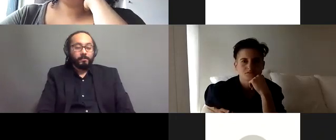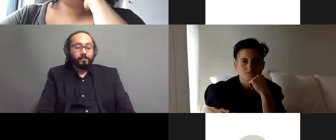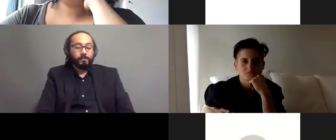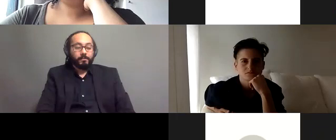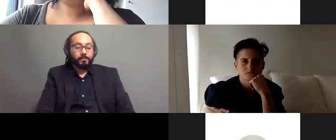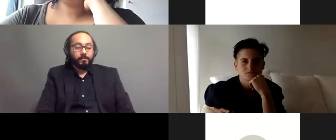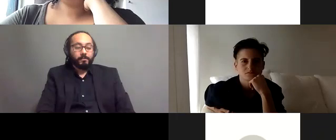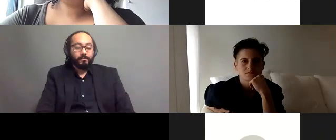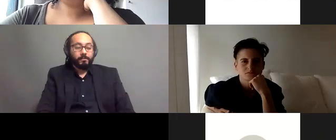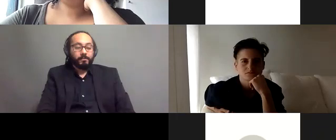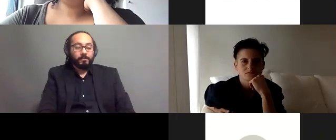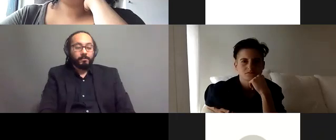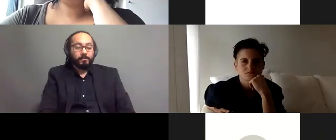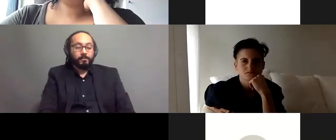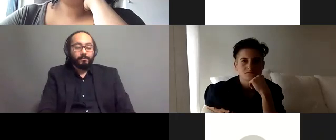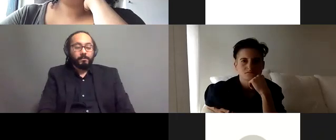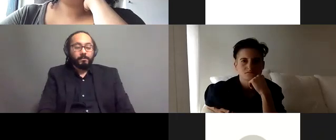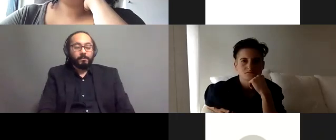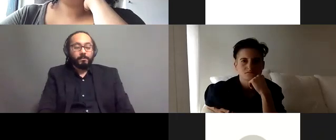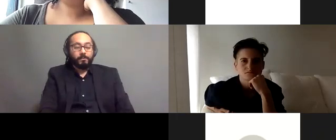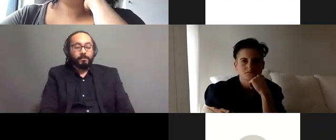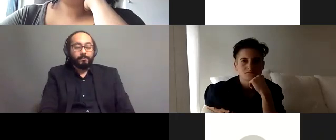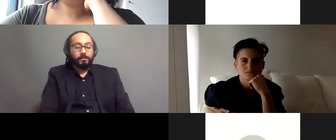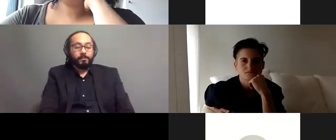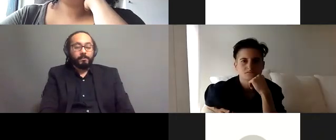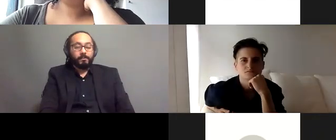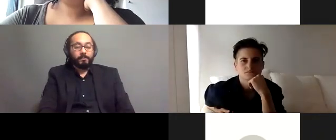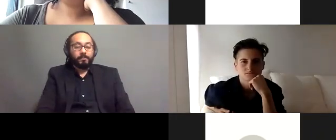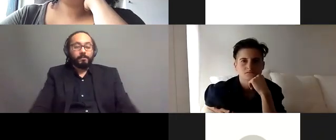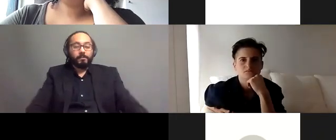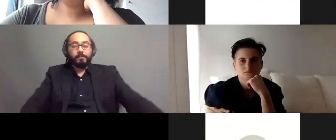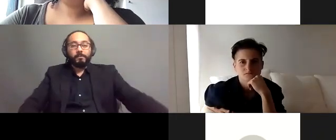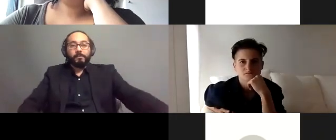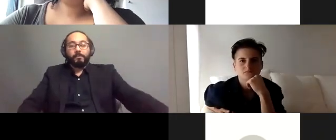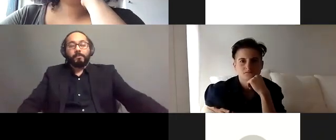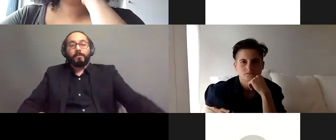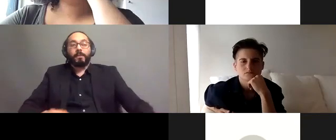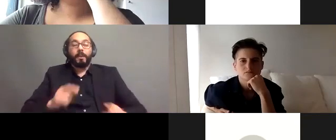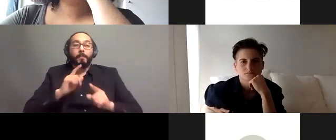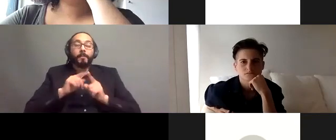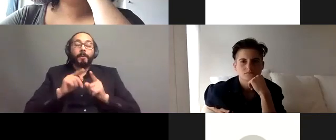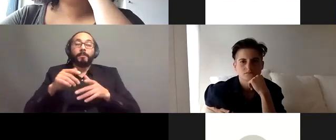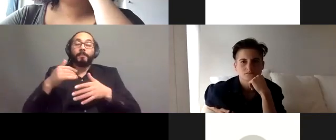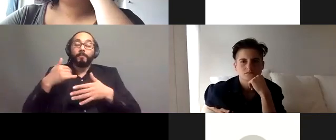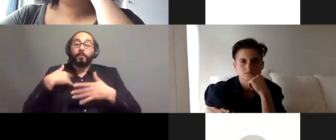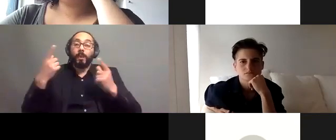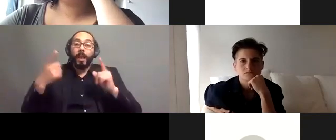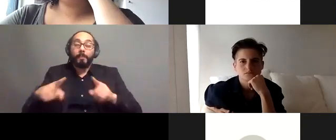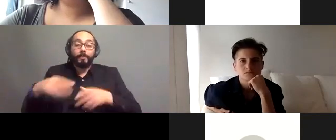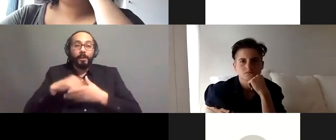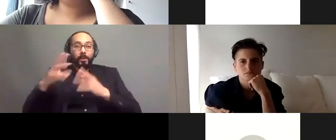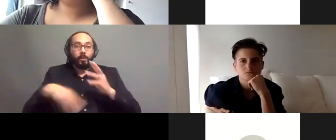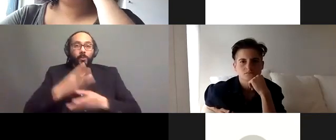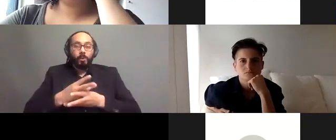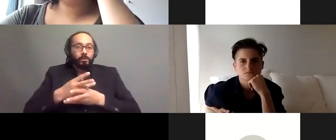the energy and the chaos and the collective trauma that's finally emerging from the world just started taking hits on my energy. So with